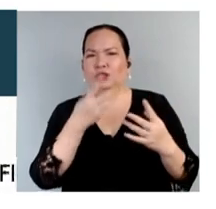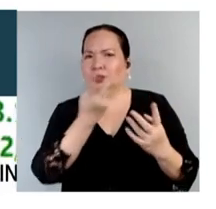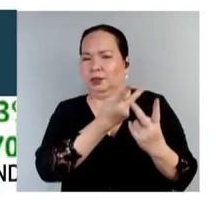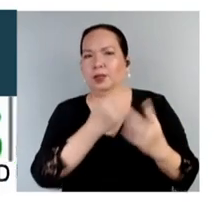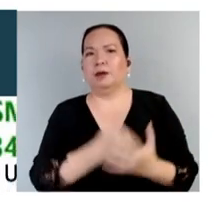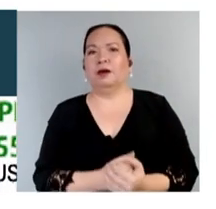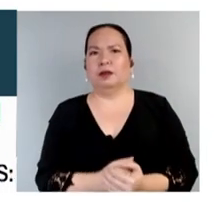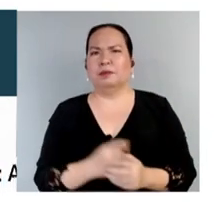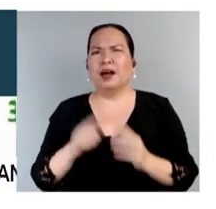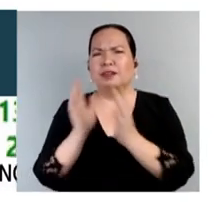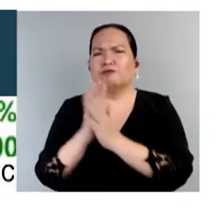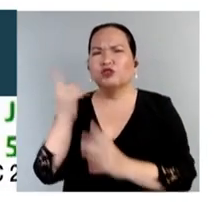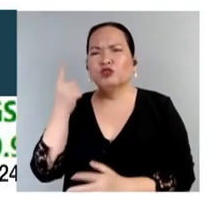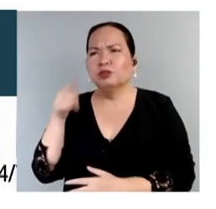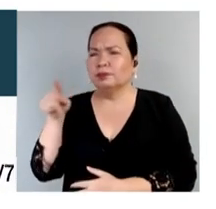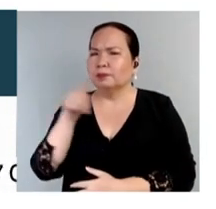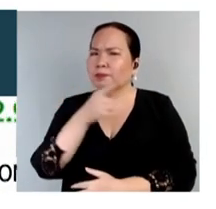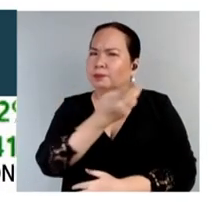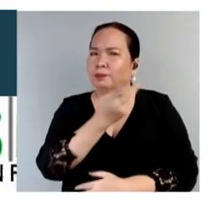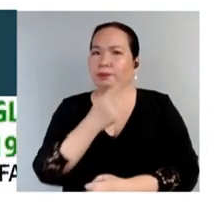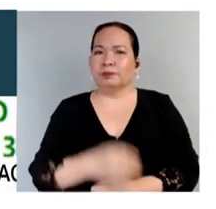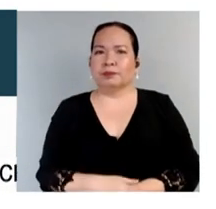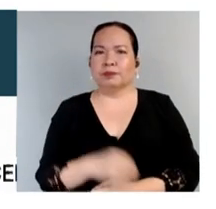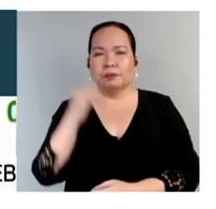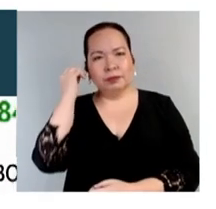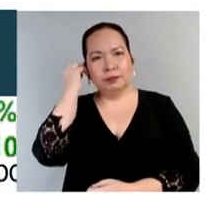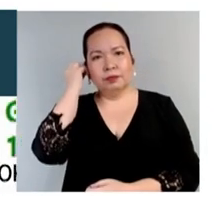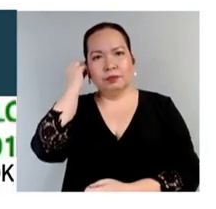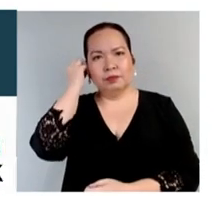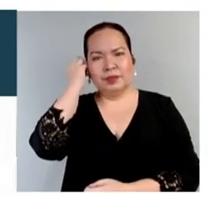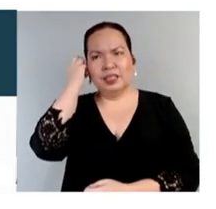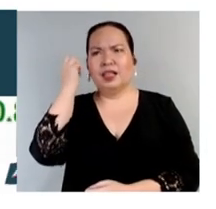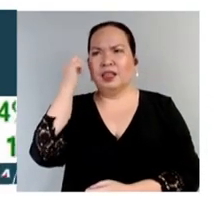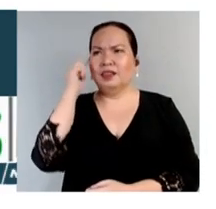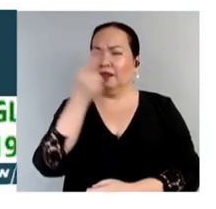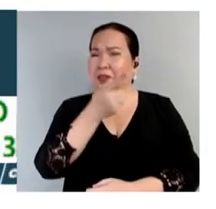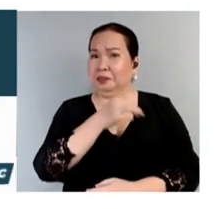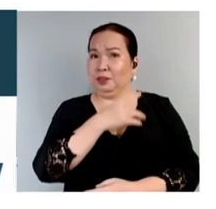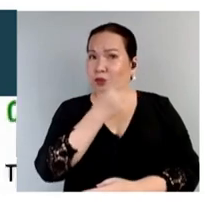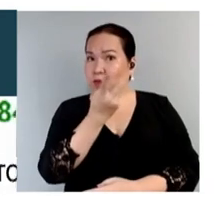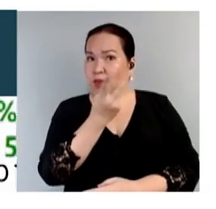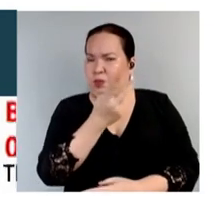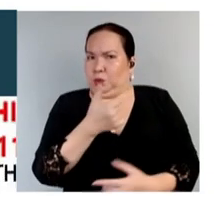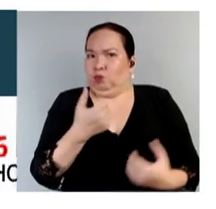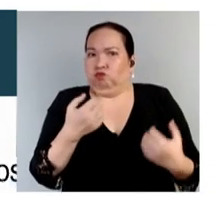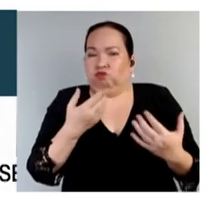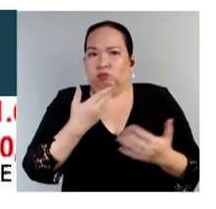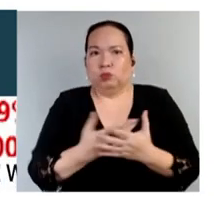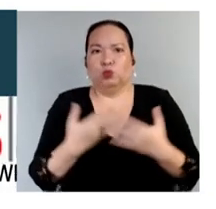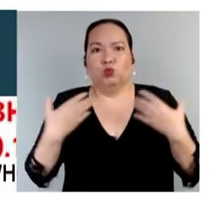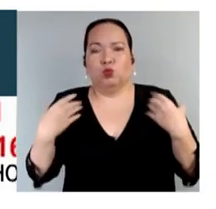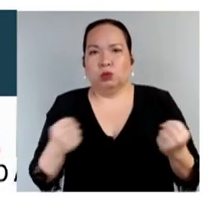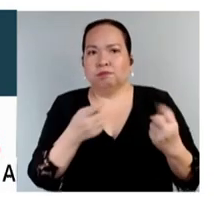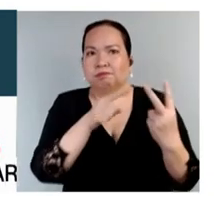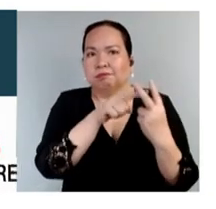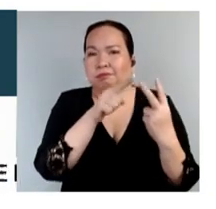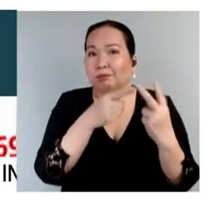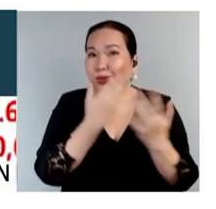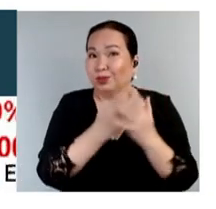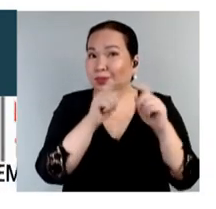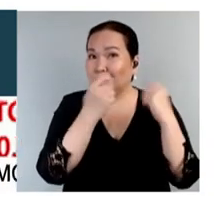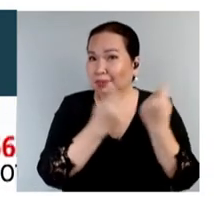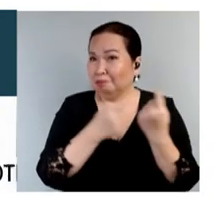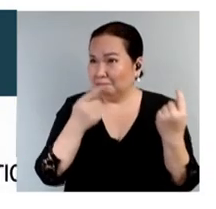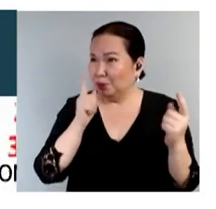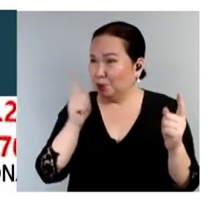this first before we go into that. What makes this tandem a formidable option? It's quite early, Casey, to